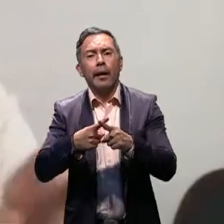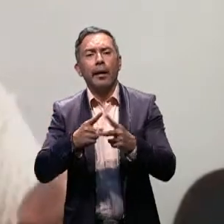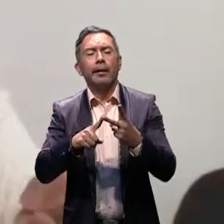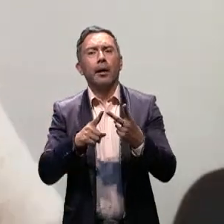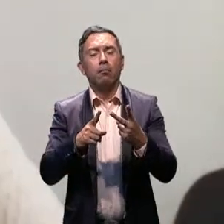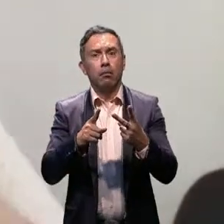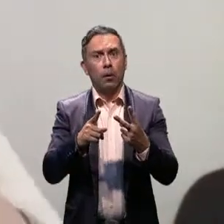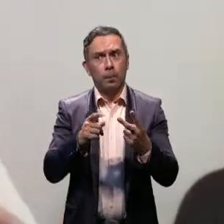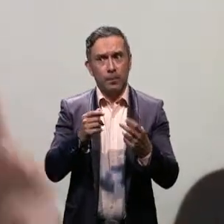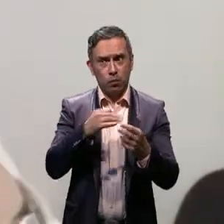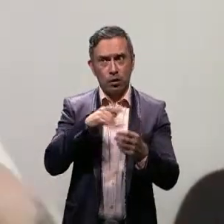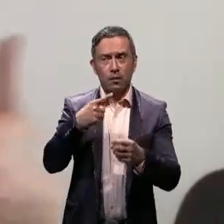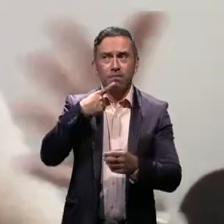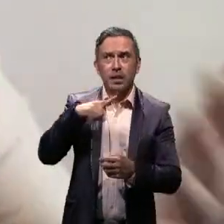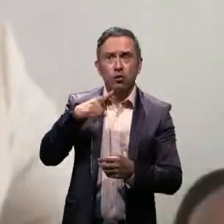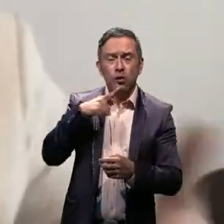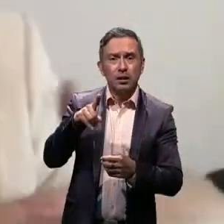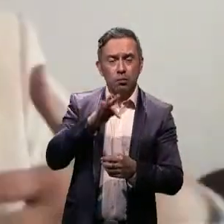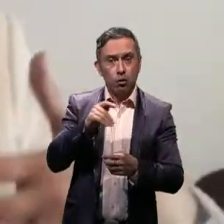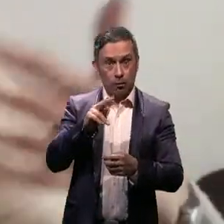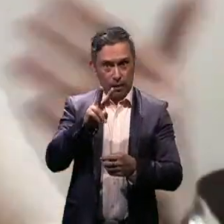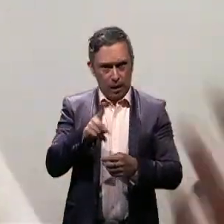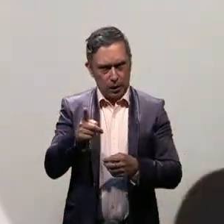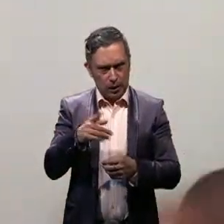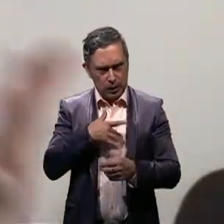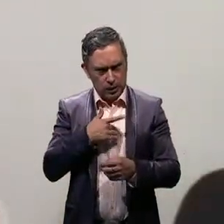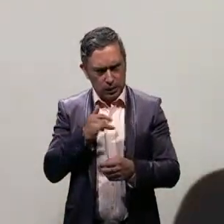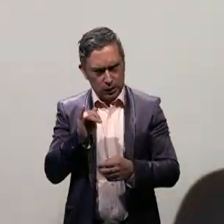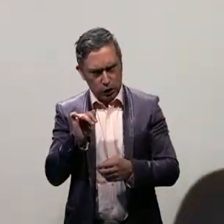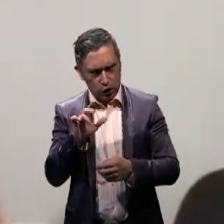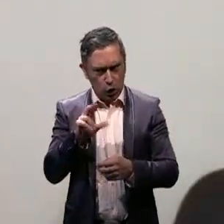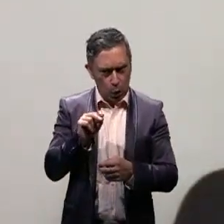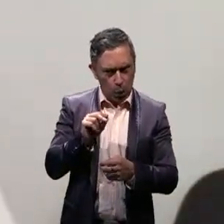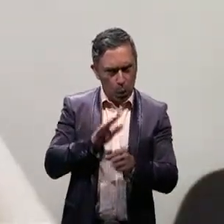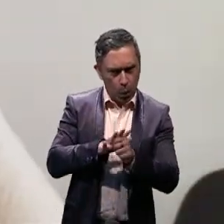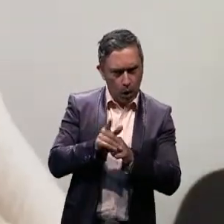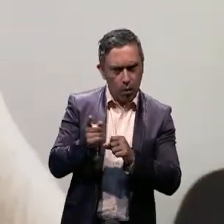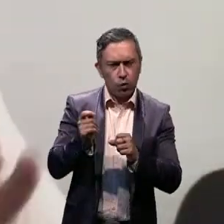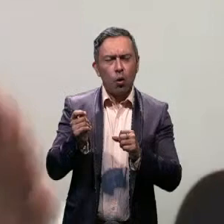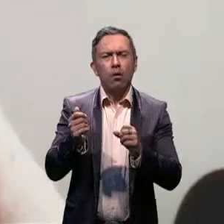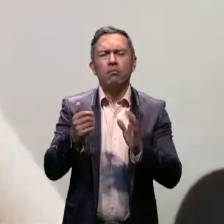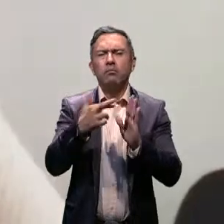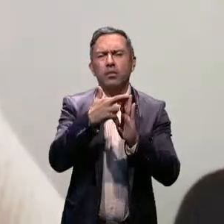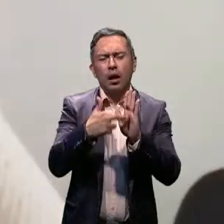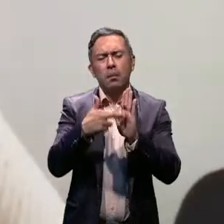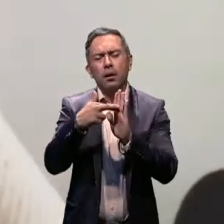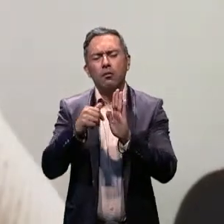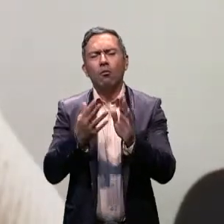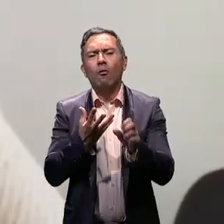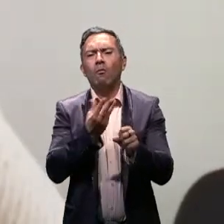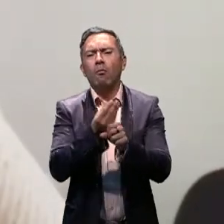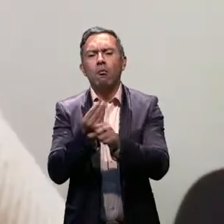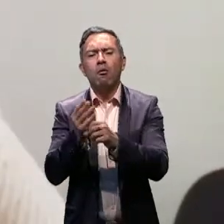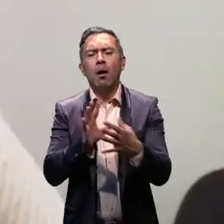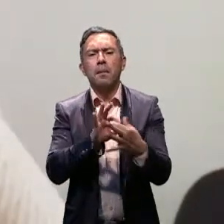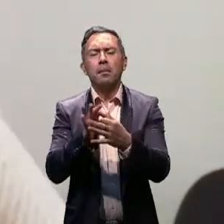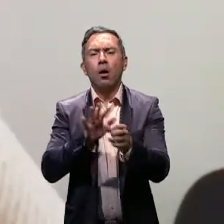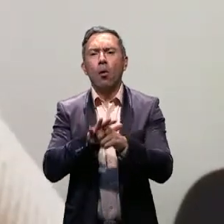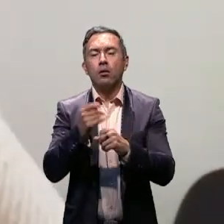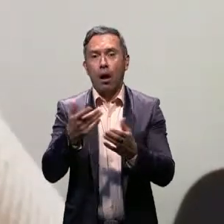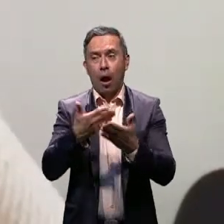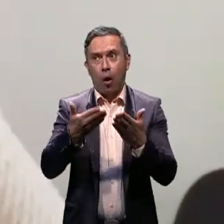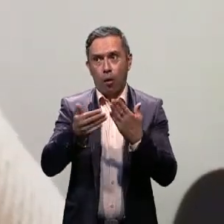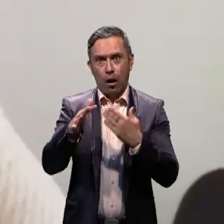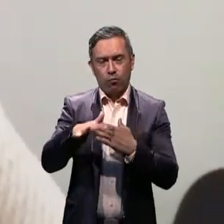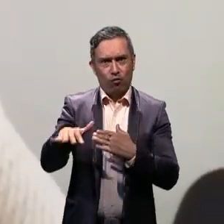many were there, before whom they were filed, etc., if they were sanctioned or not, if they were punished or not. So